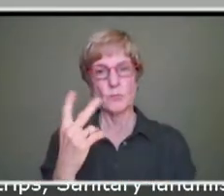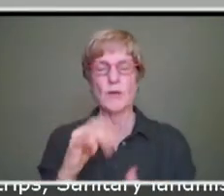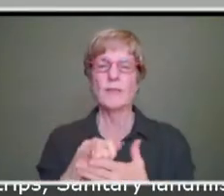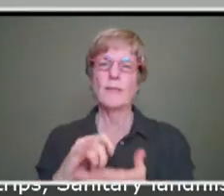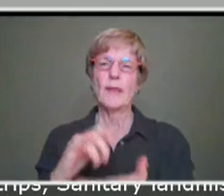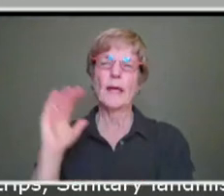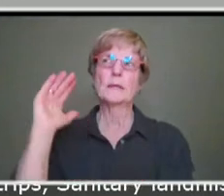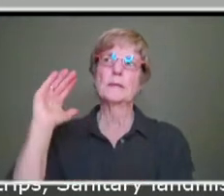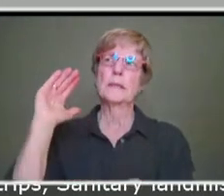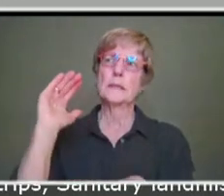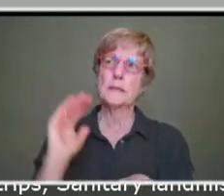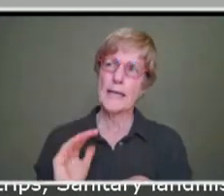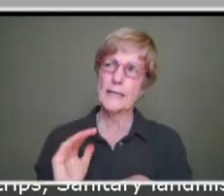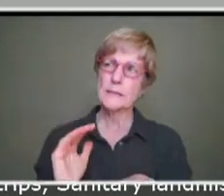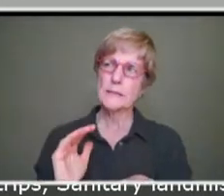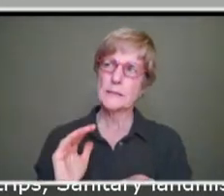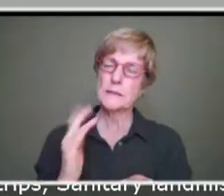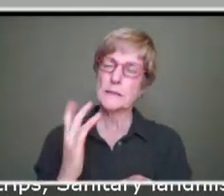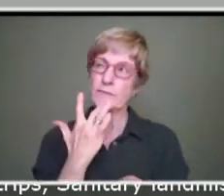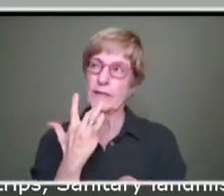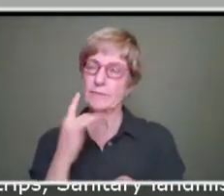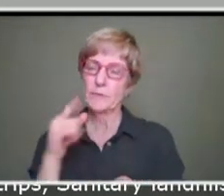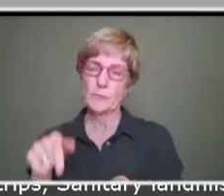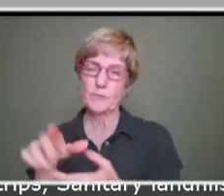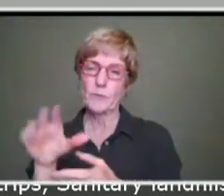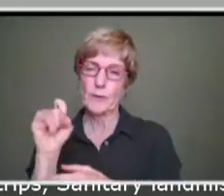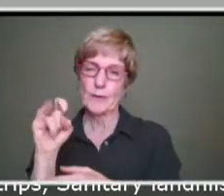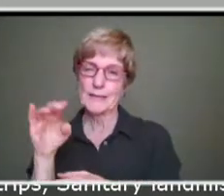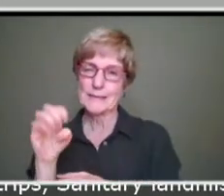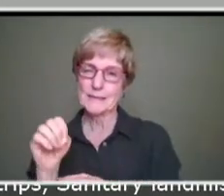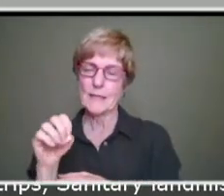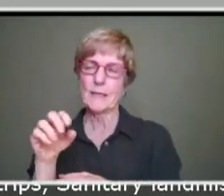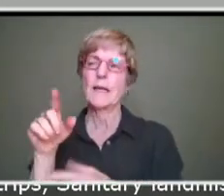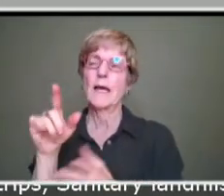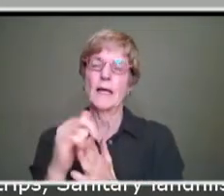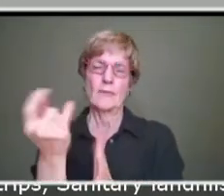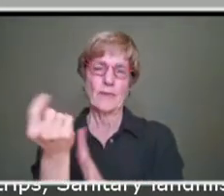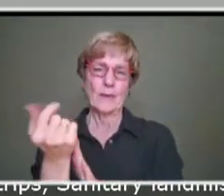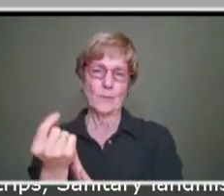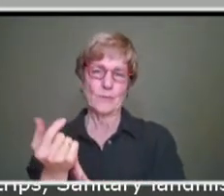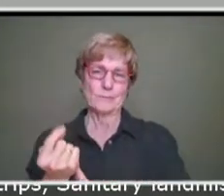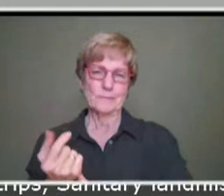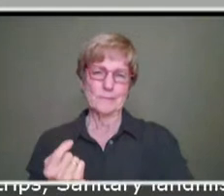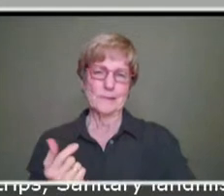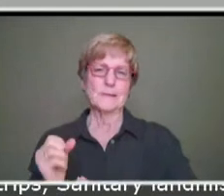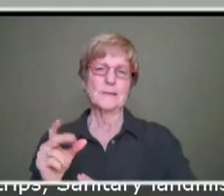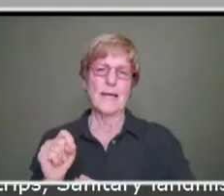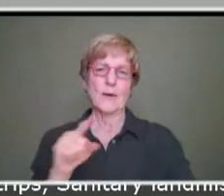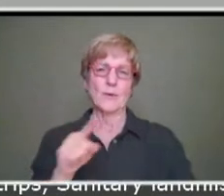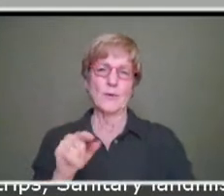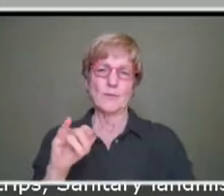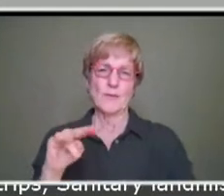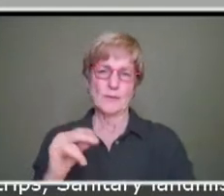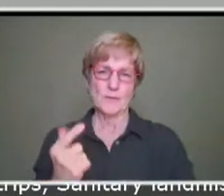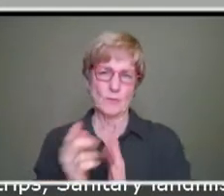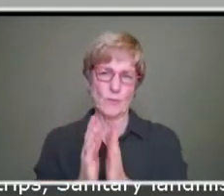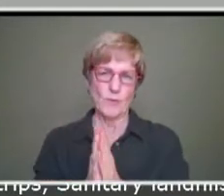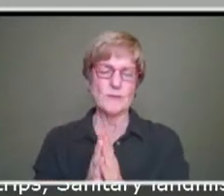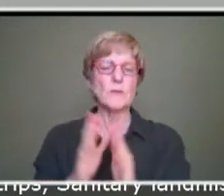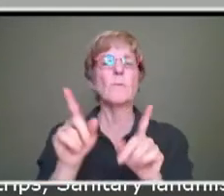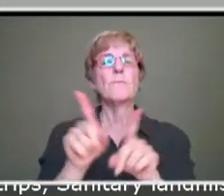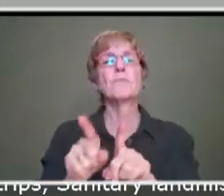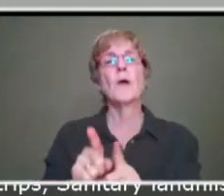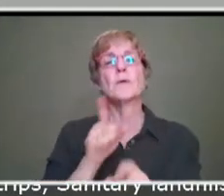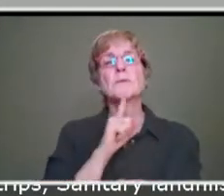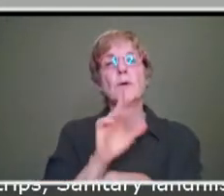less favorable for this site were conditioned out of the the uh the zoning request also does commit to